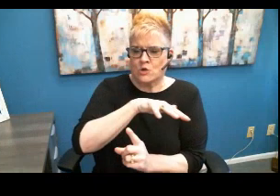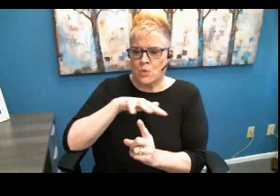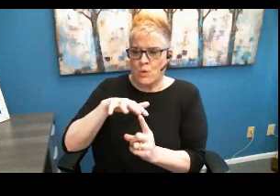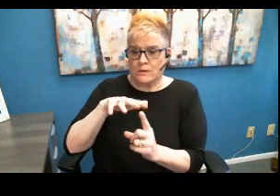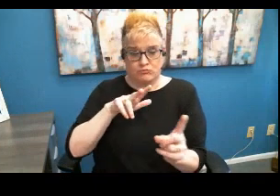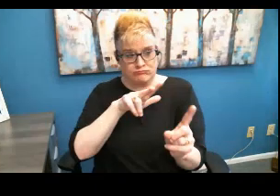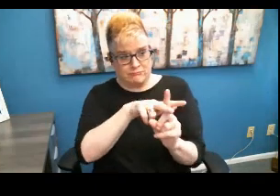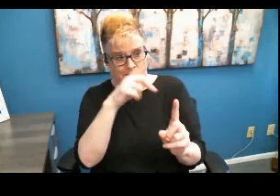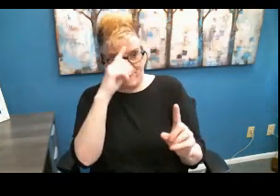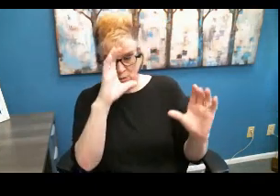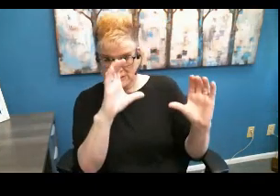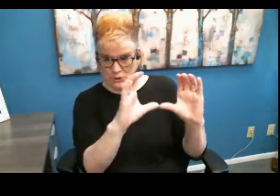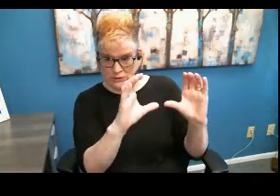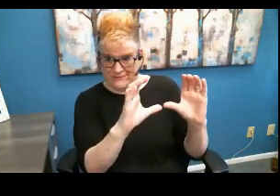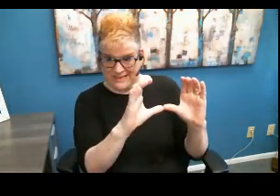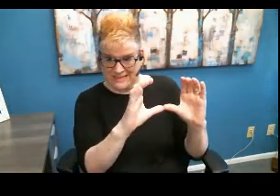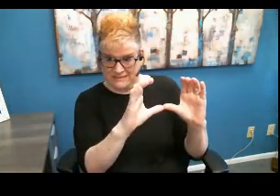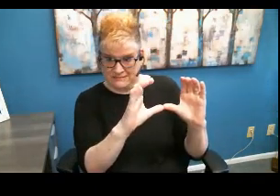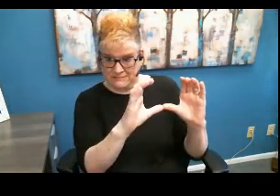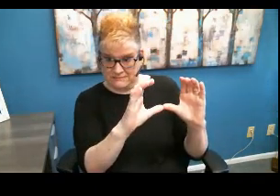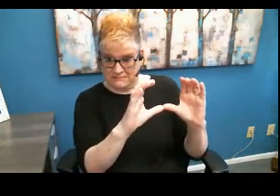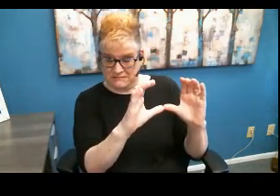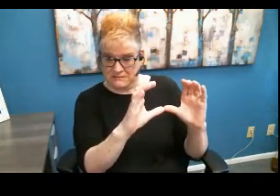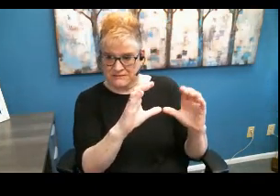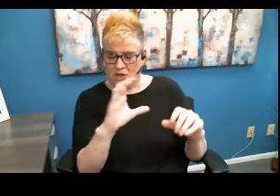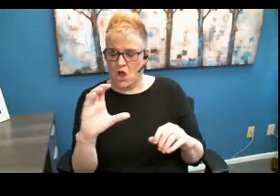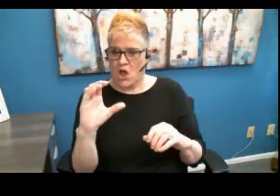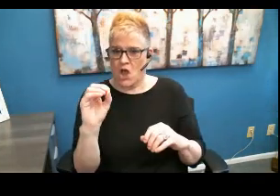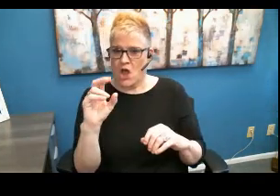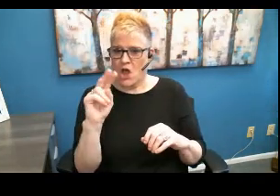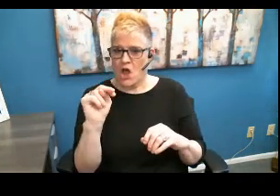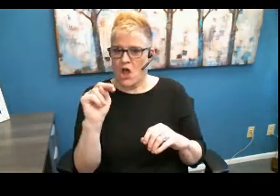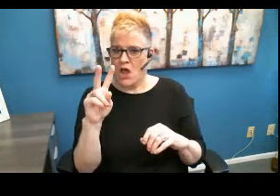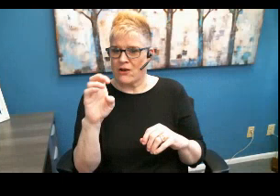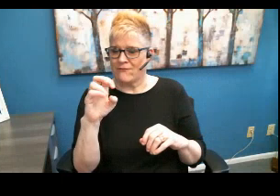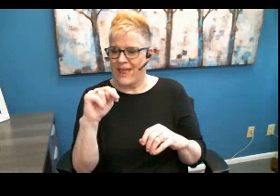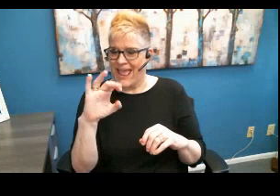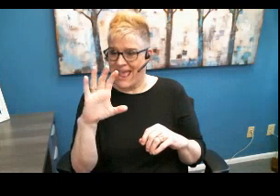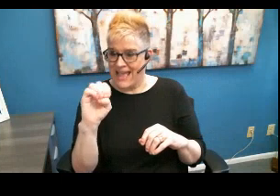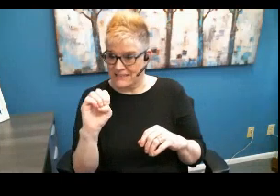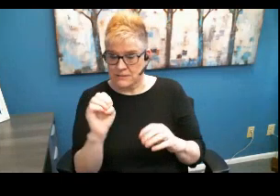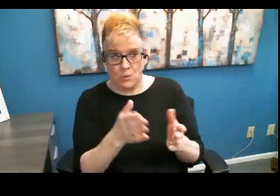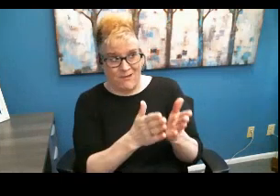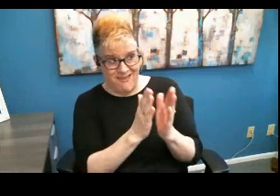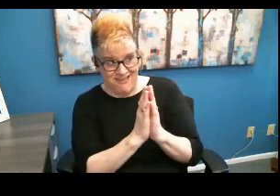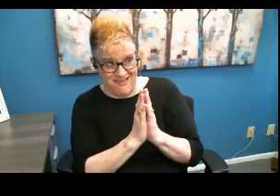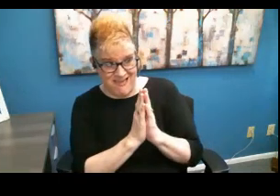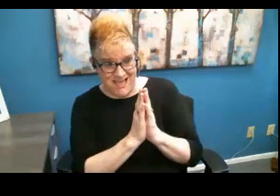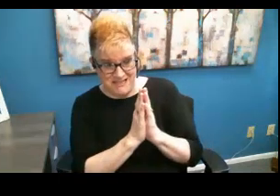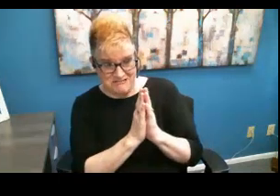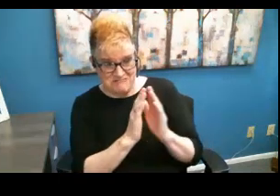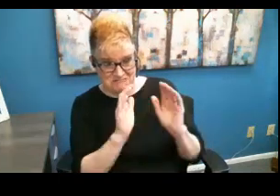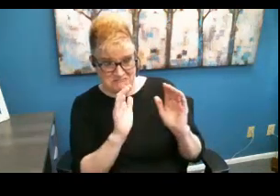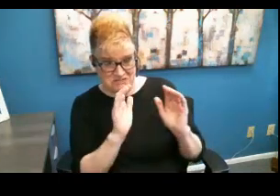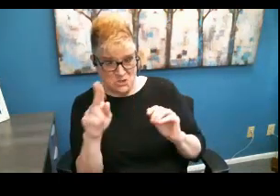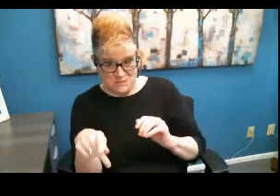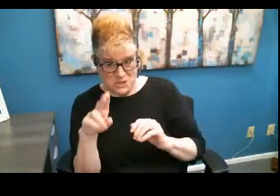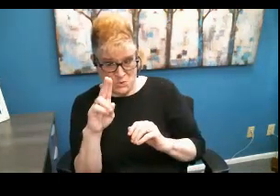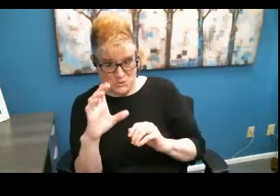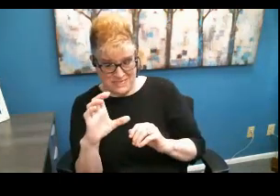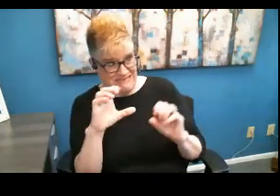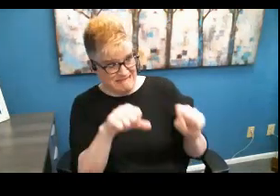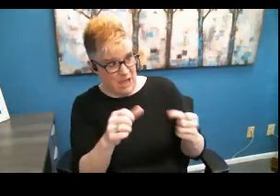of conveyance, which means we ask the Public Utility Commission, can we serve a municipality?